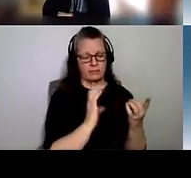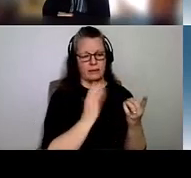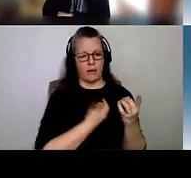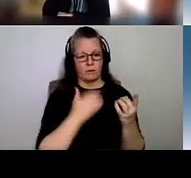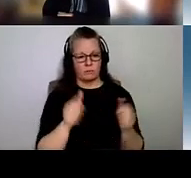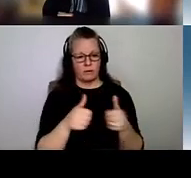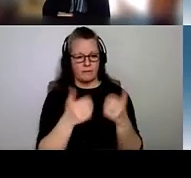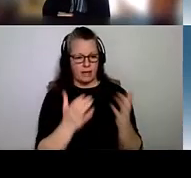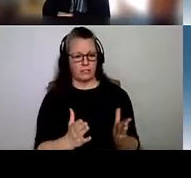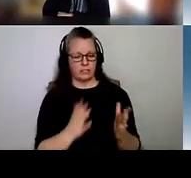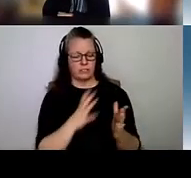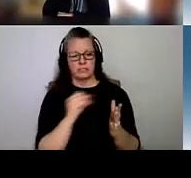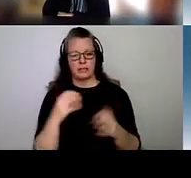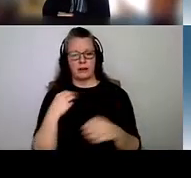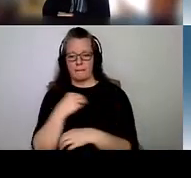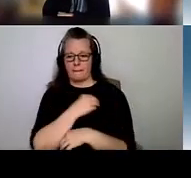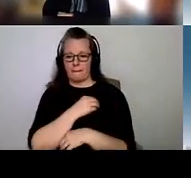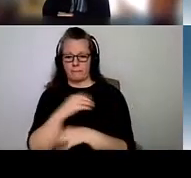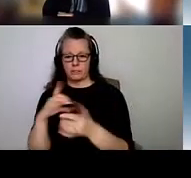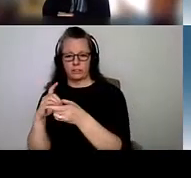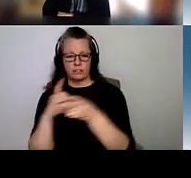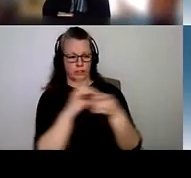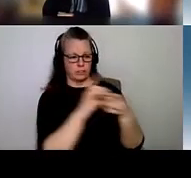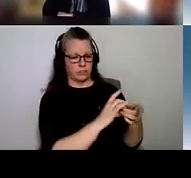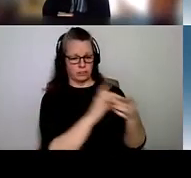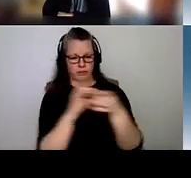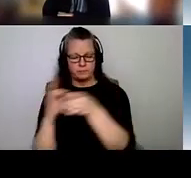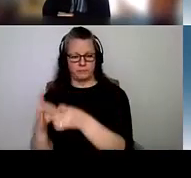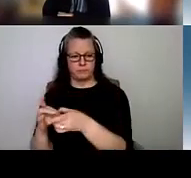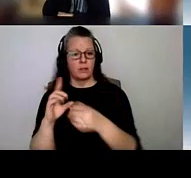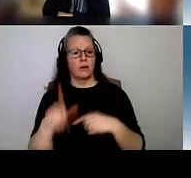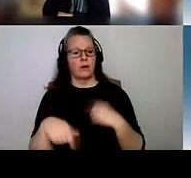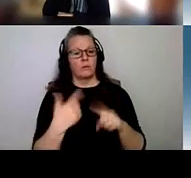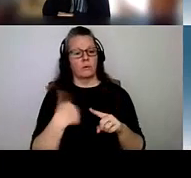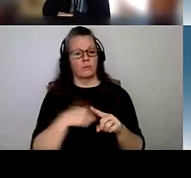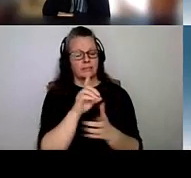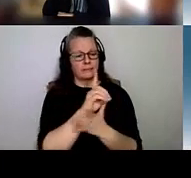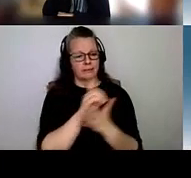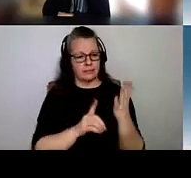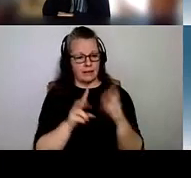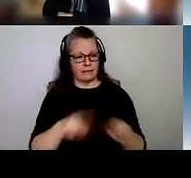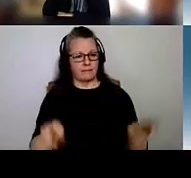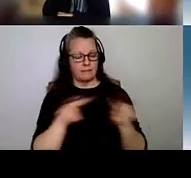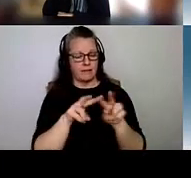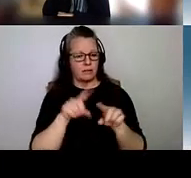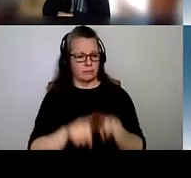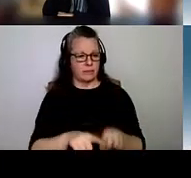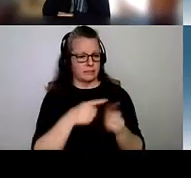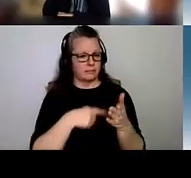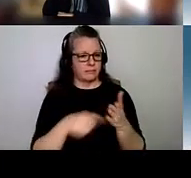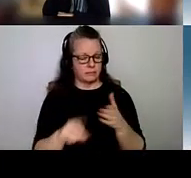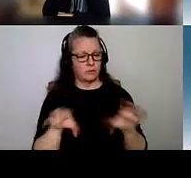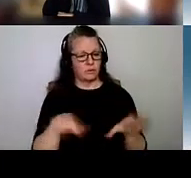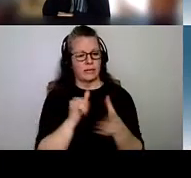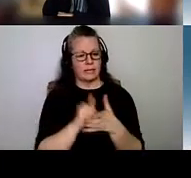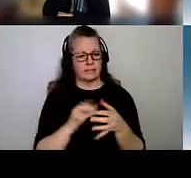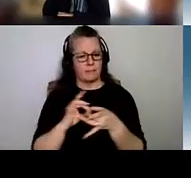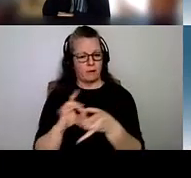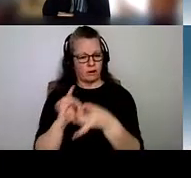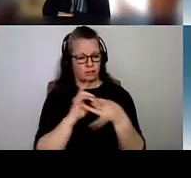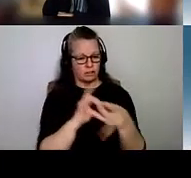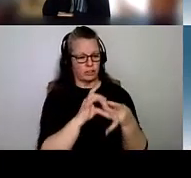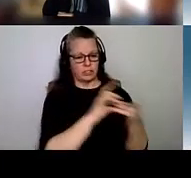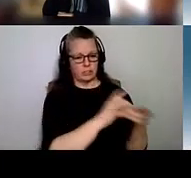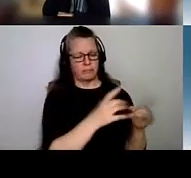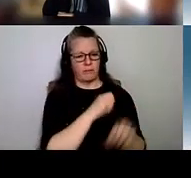and our members. So when we design value-based payments, we do this as a partnership between all of us. And